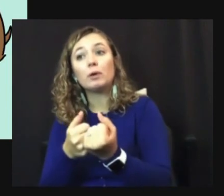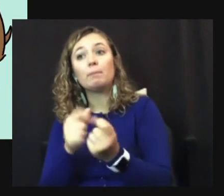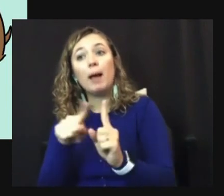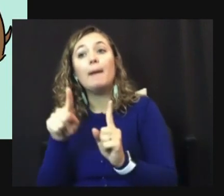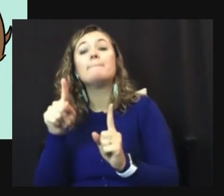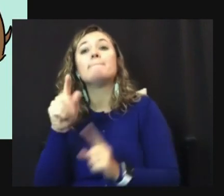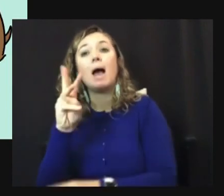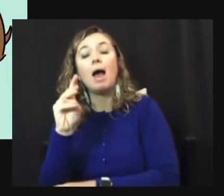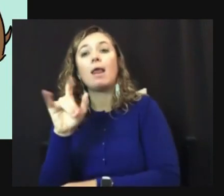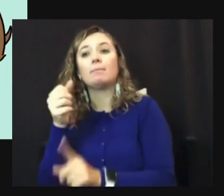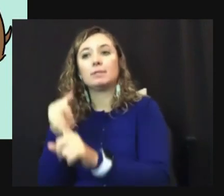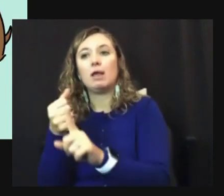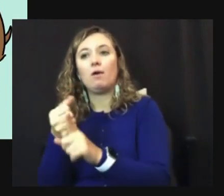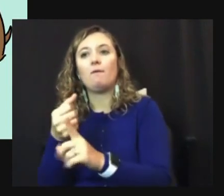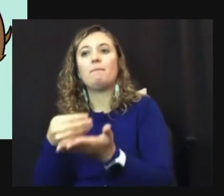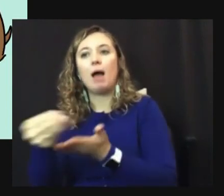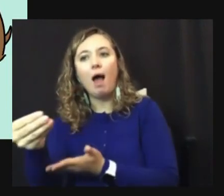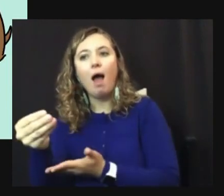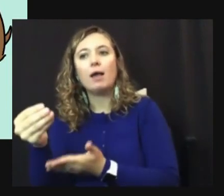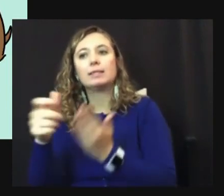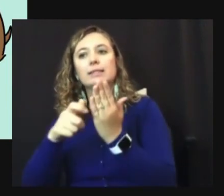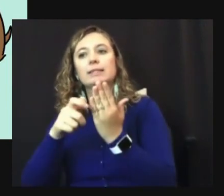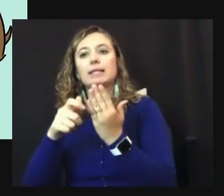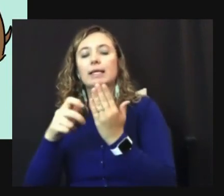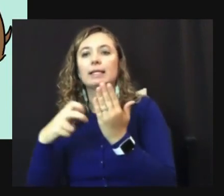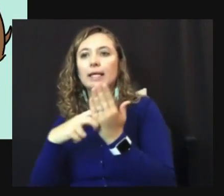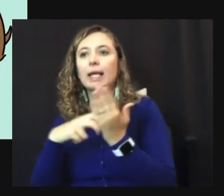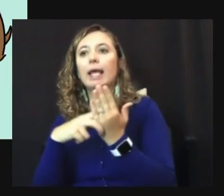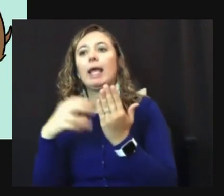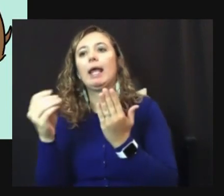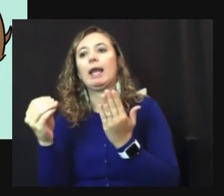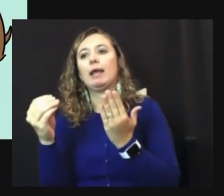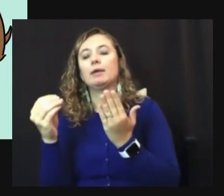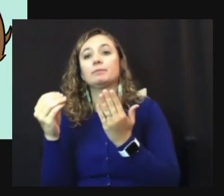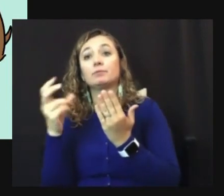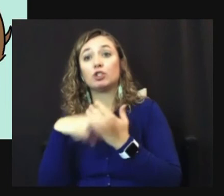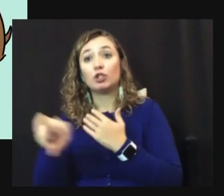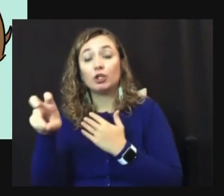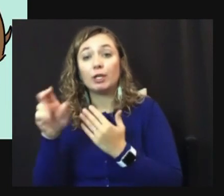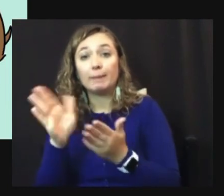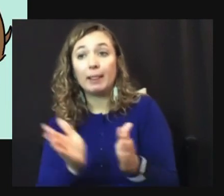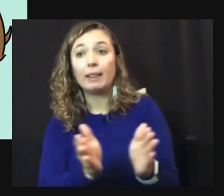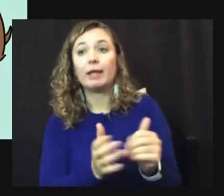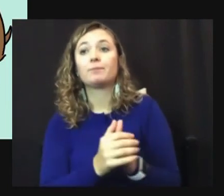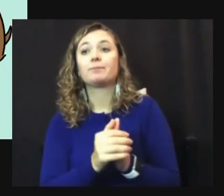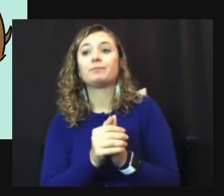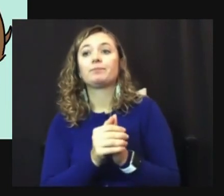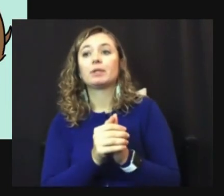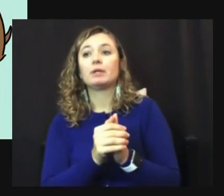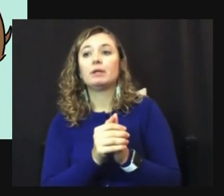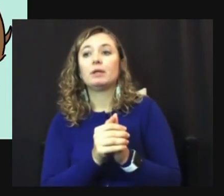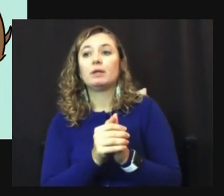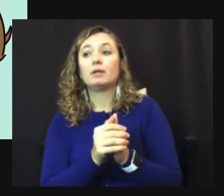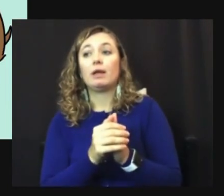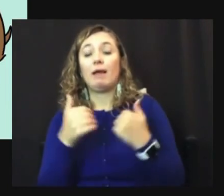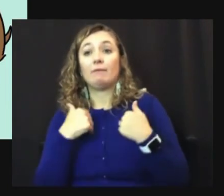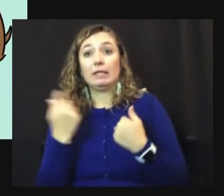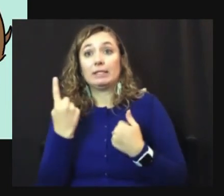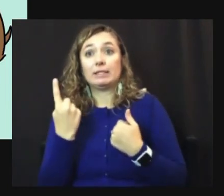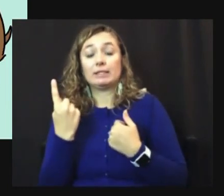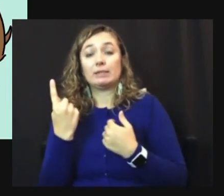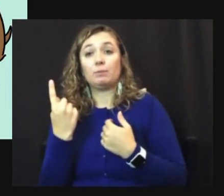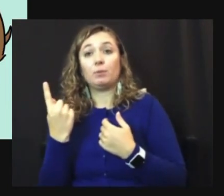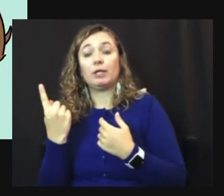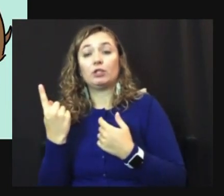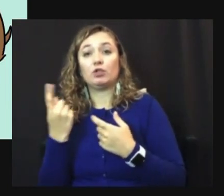purely for the reason that it's having somebody to regulate with is how we learn to regulate ourselves. Co-regulation always